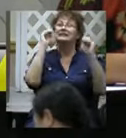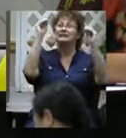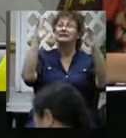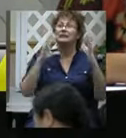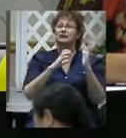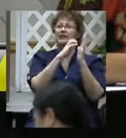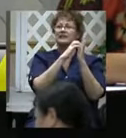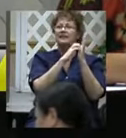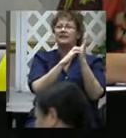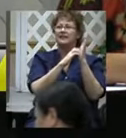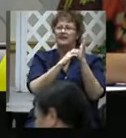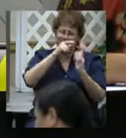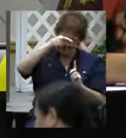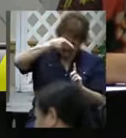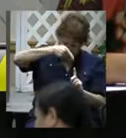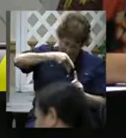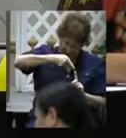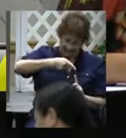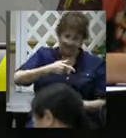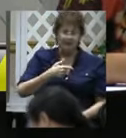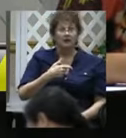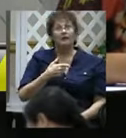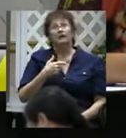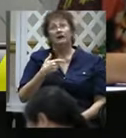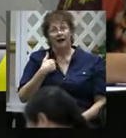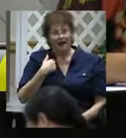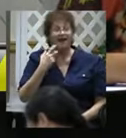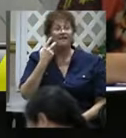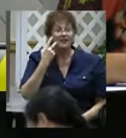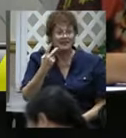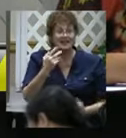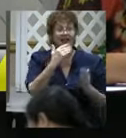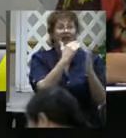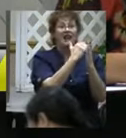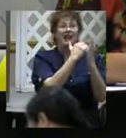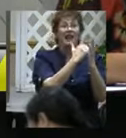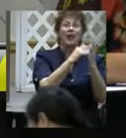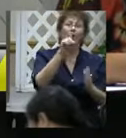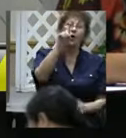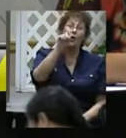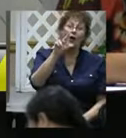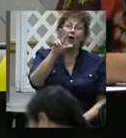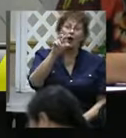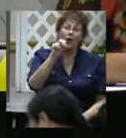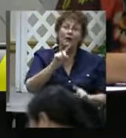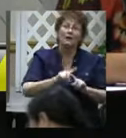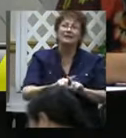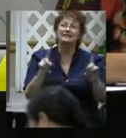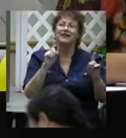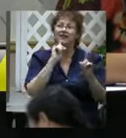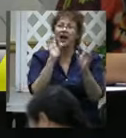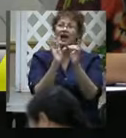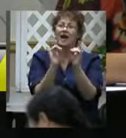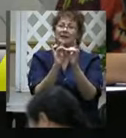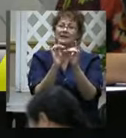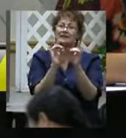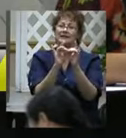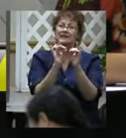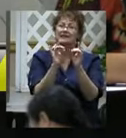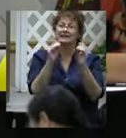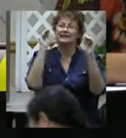teacher comments are very specific as well. I have seen actually a list of 130 different comments that